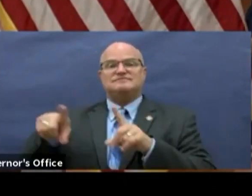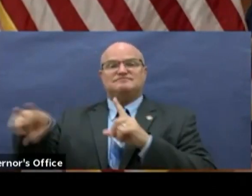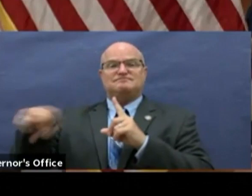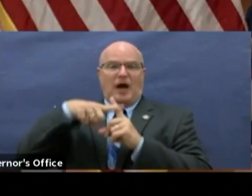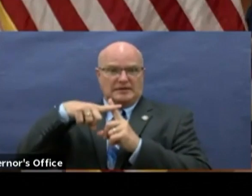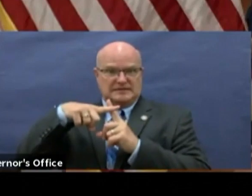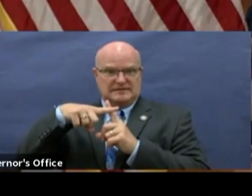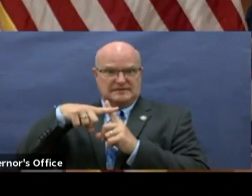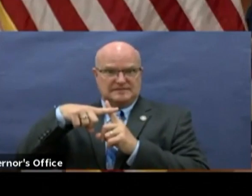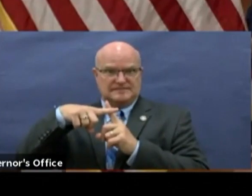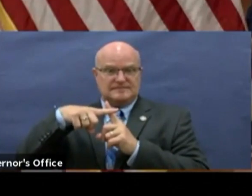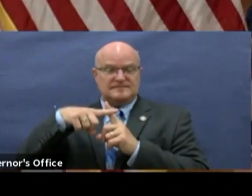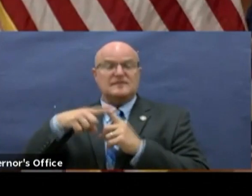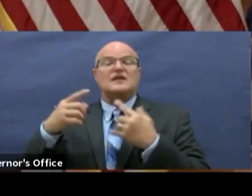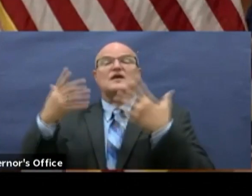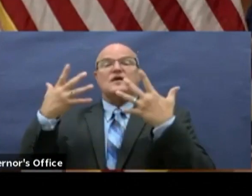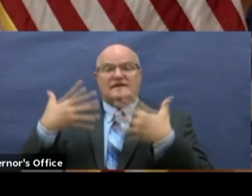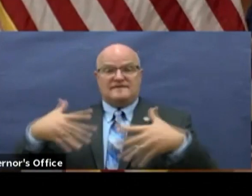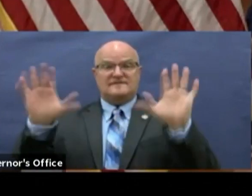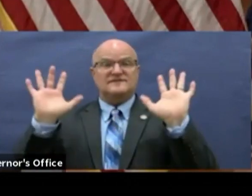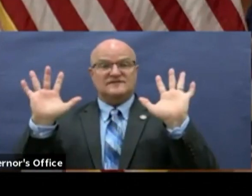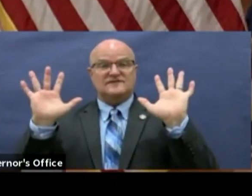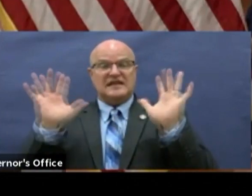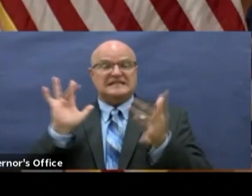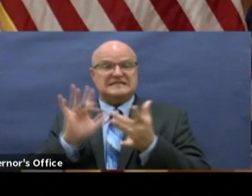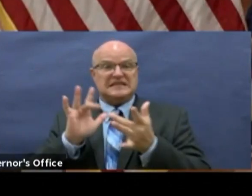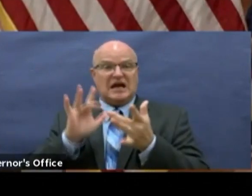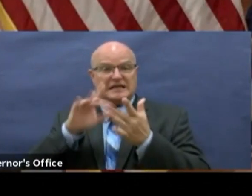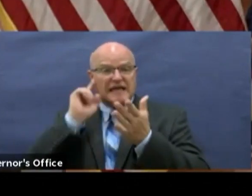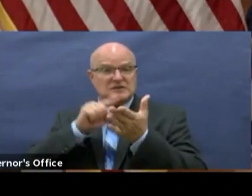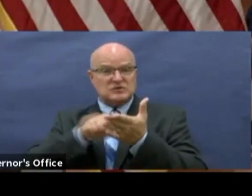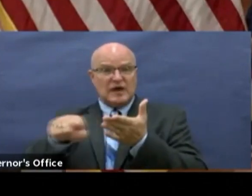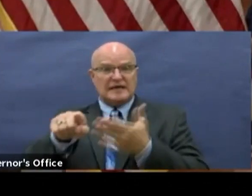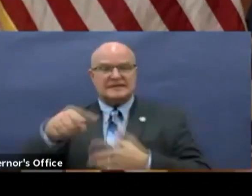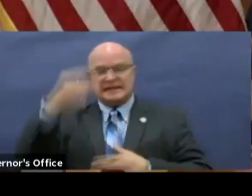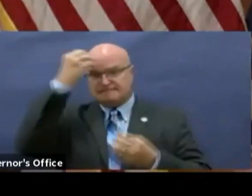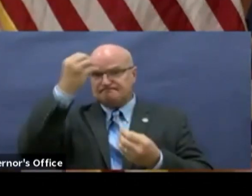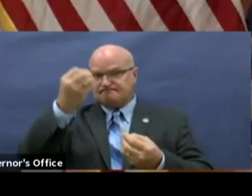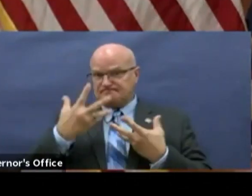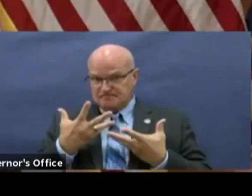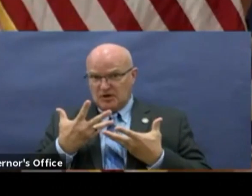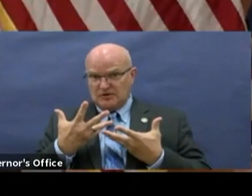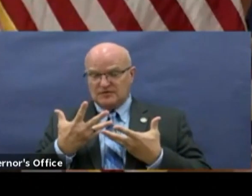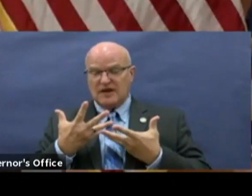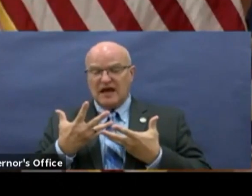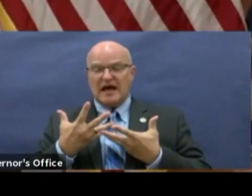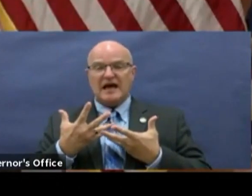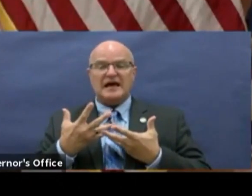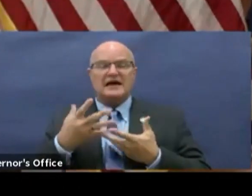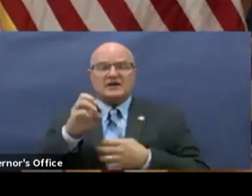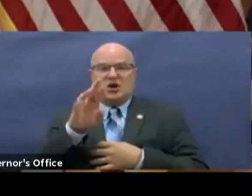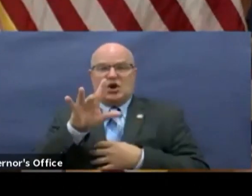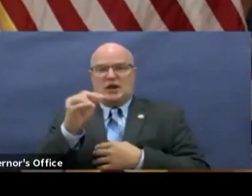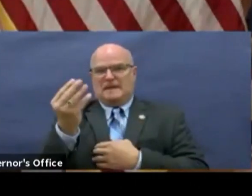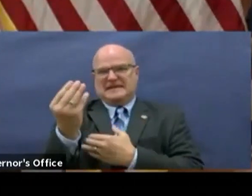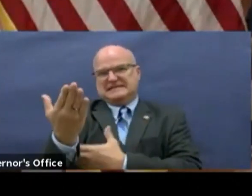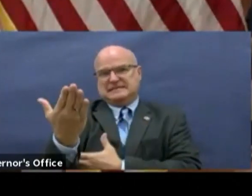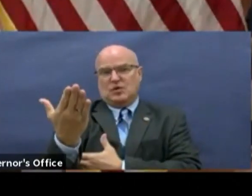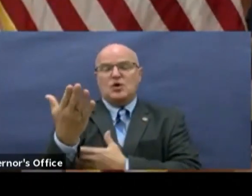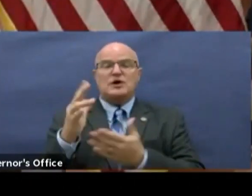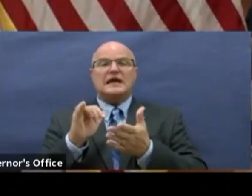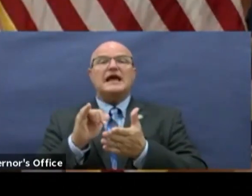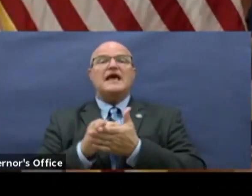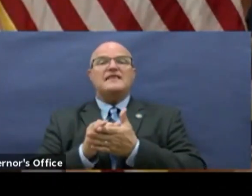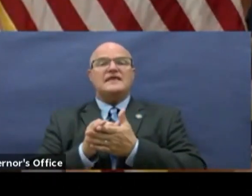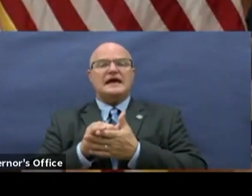positive. After contact tracing, I was notified early on Monday morning that